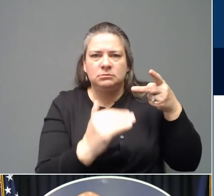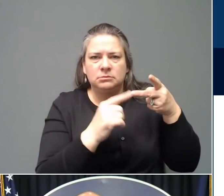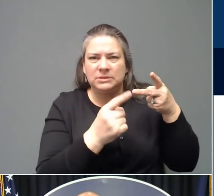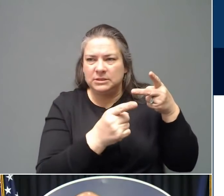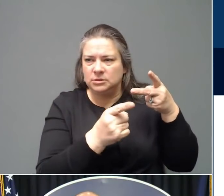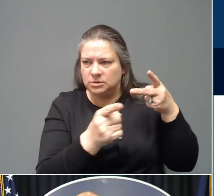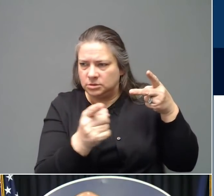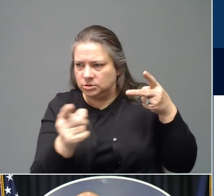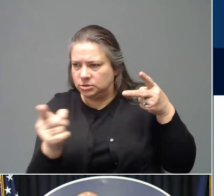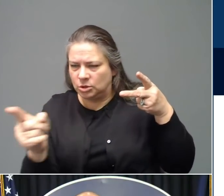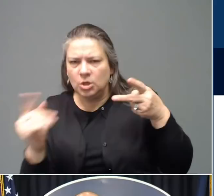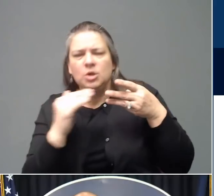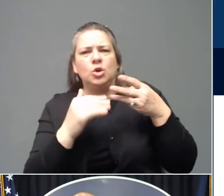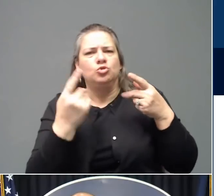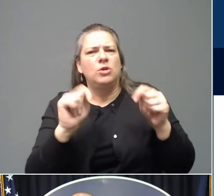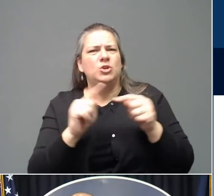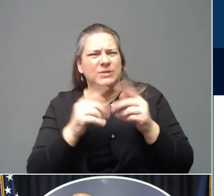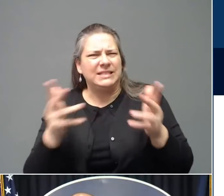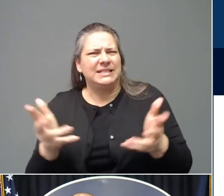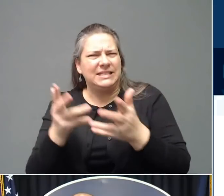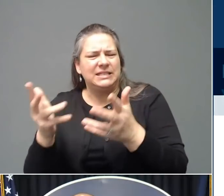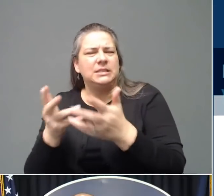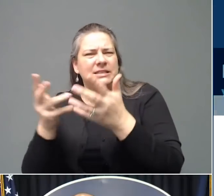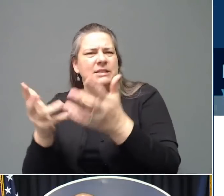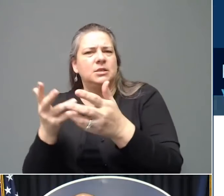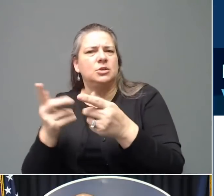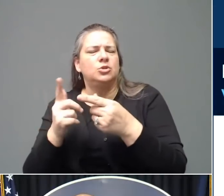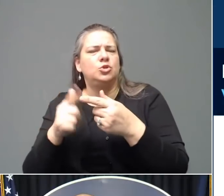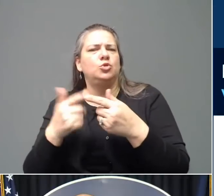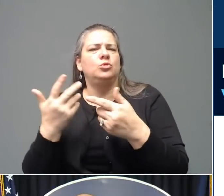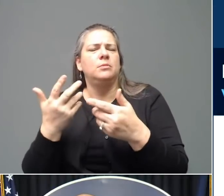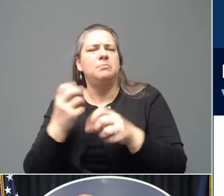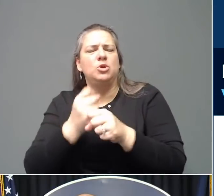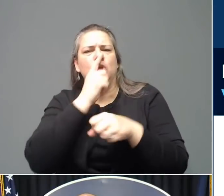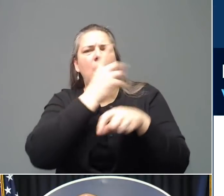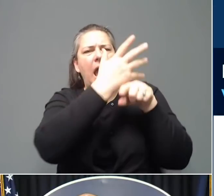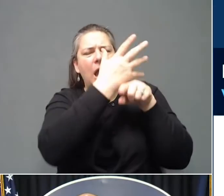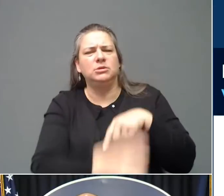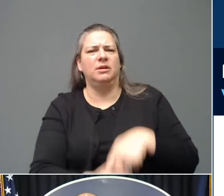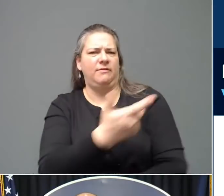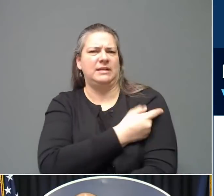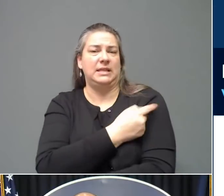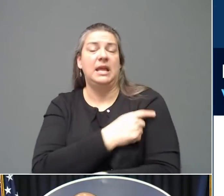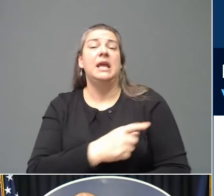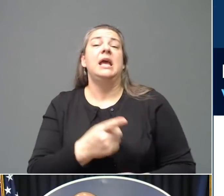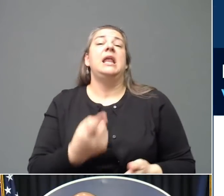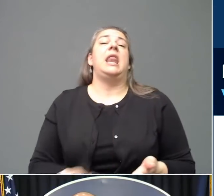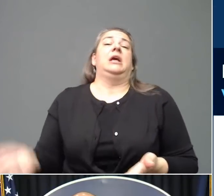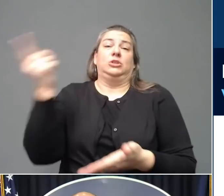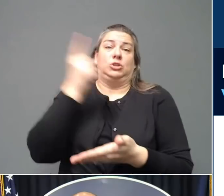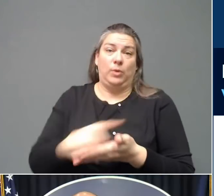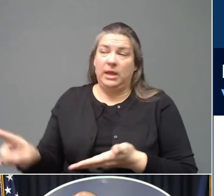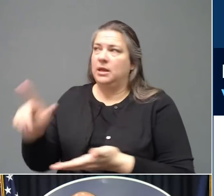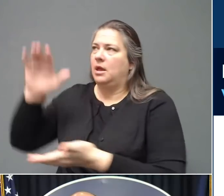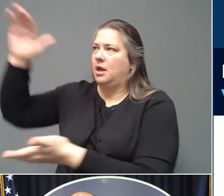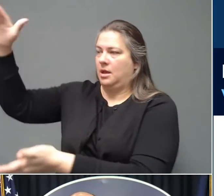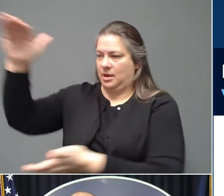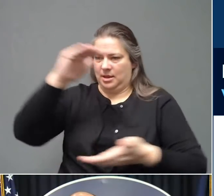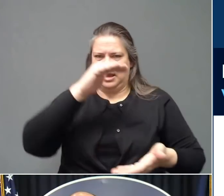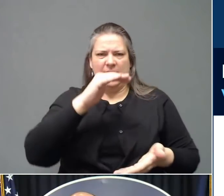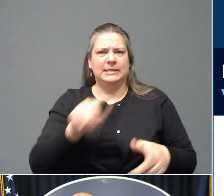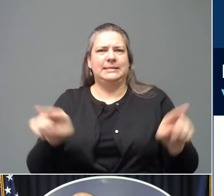get to everybody who wants to be vaccinated. The next slide is my one new slide for this week. We